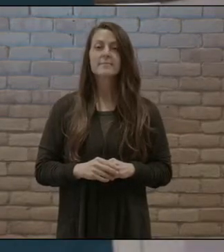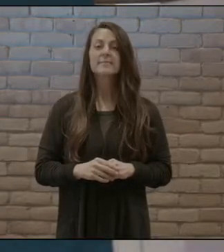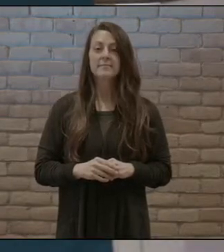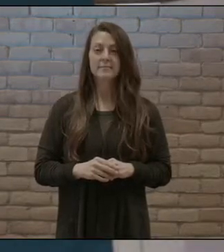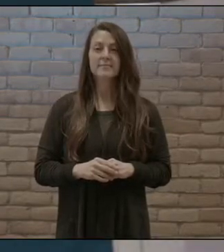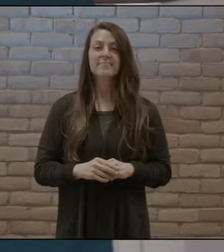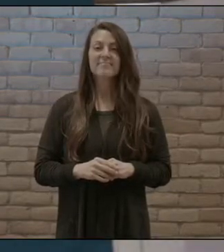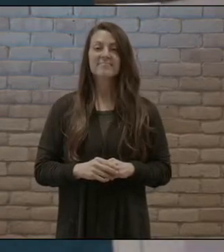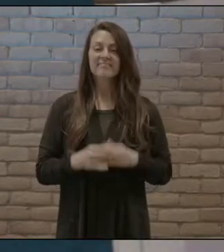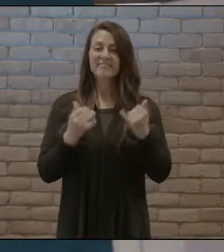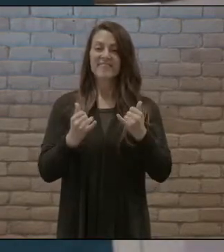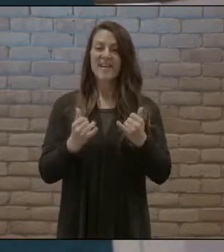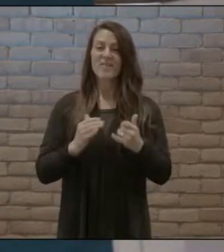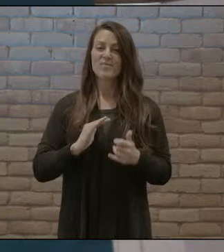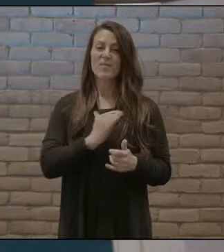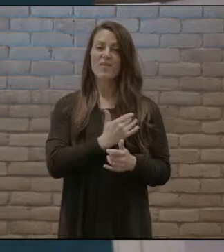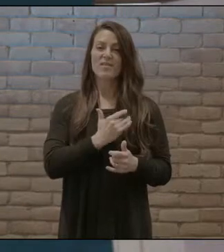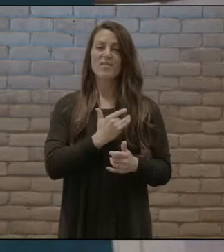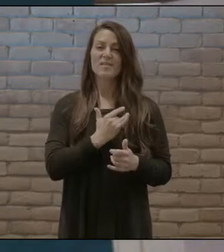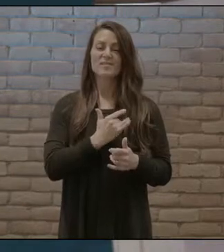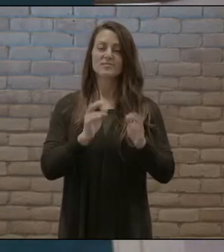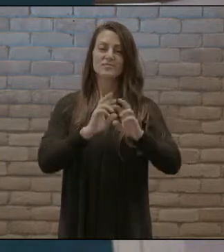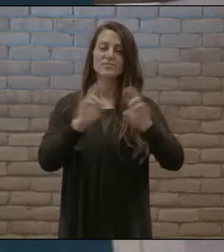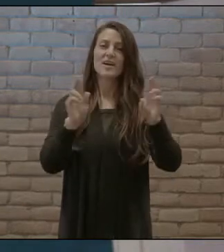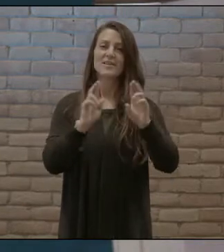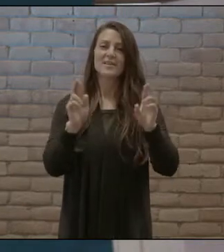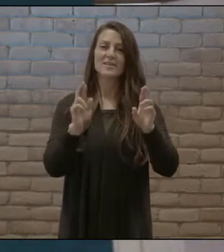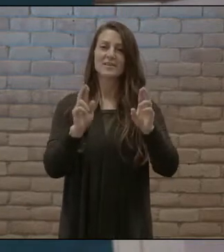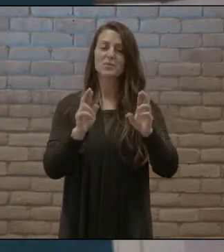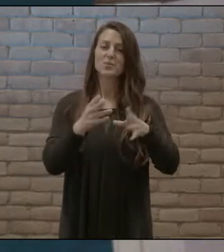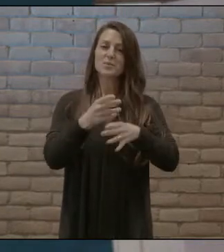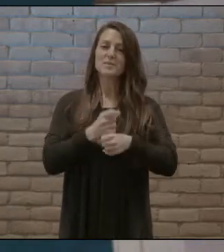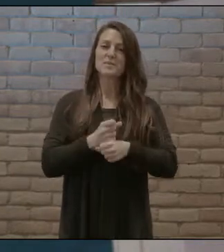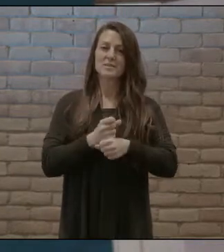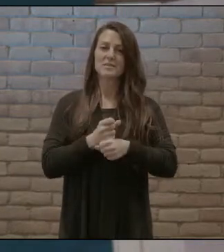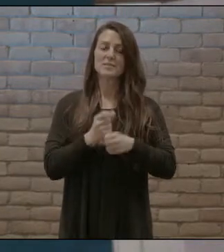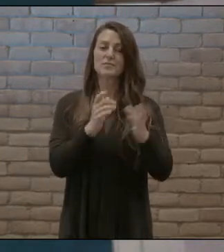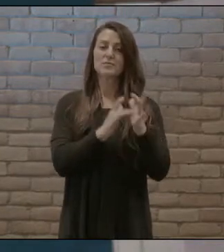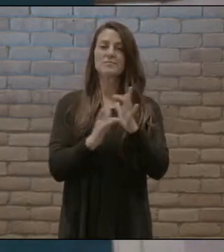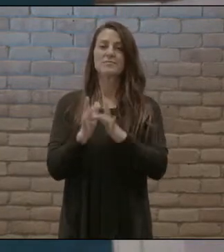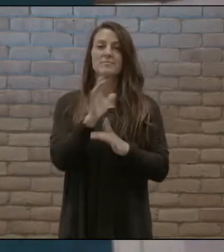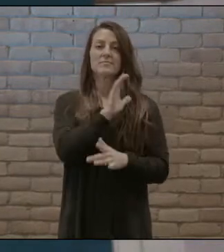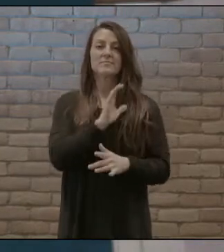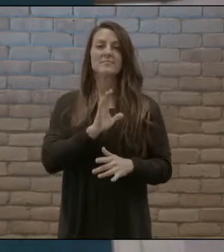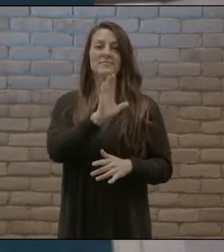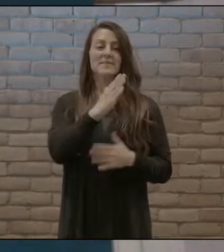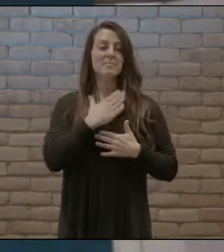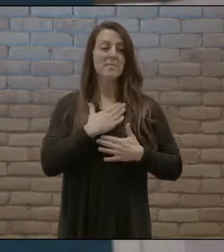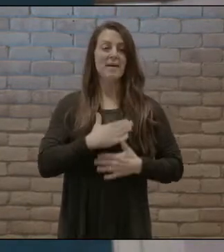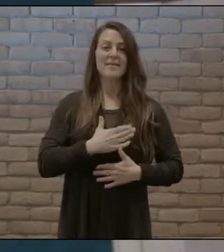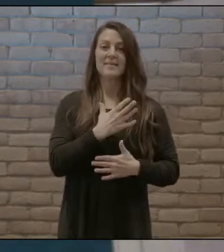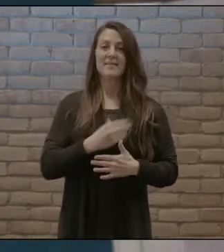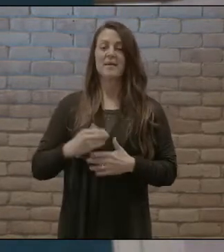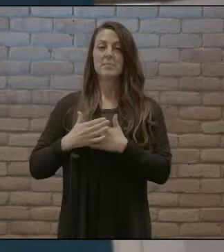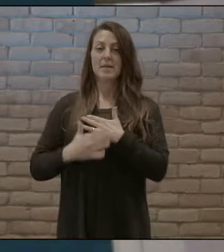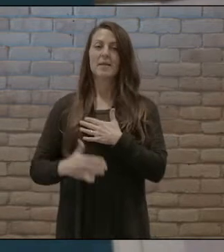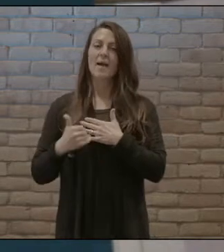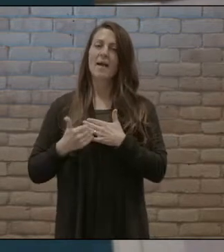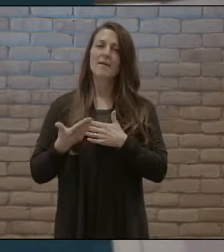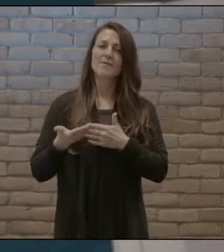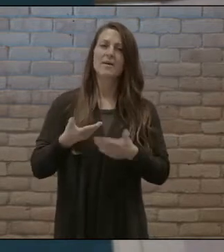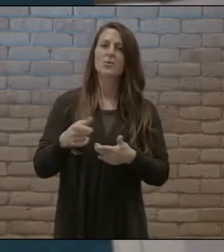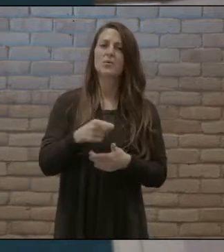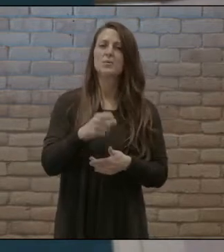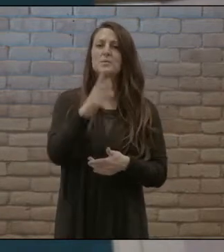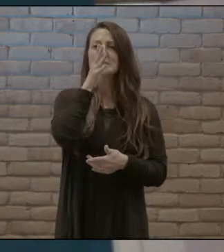As we prepare our hearts to receive Christ's body and blood, I would invite you to speak these words, the very words